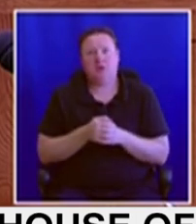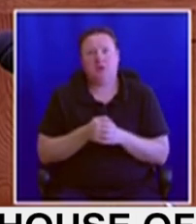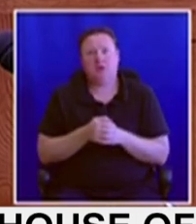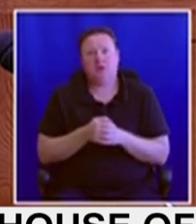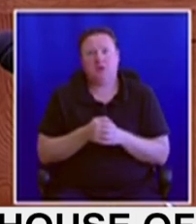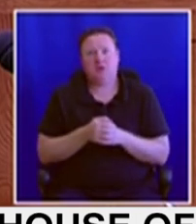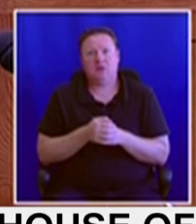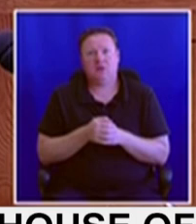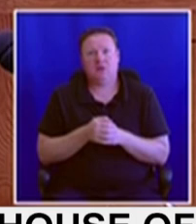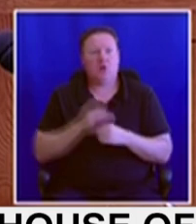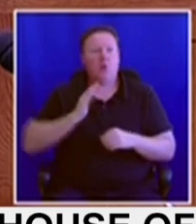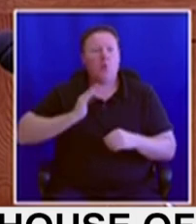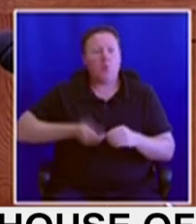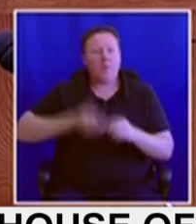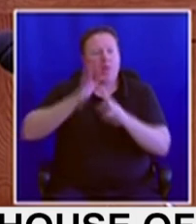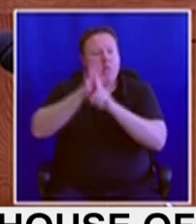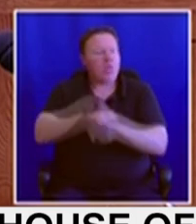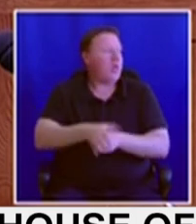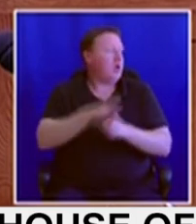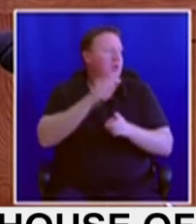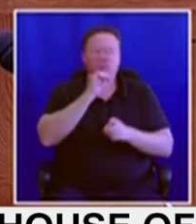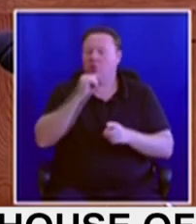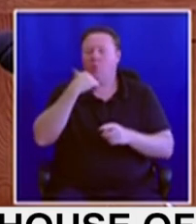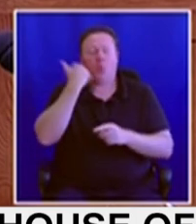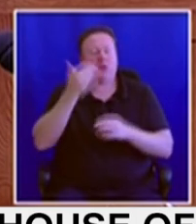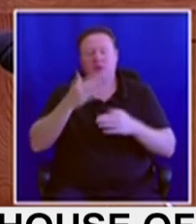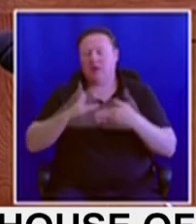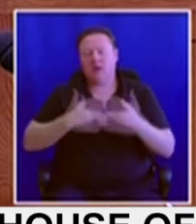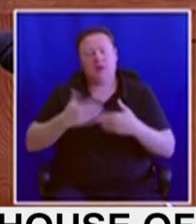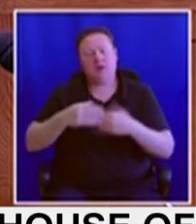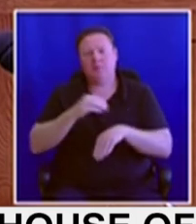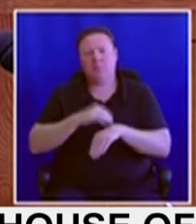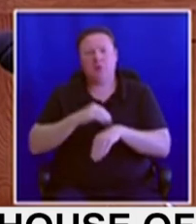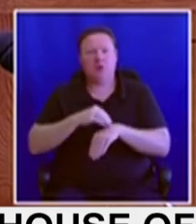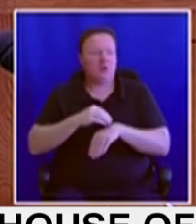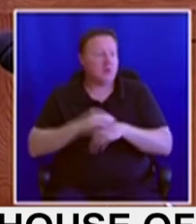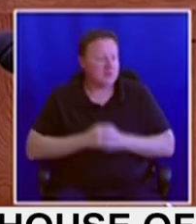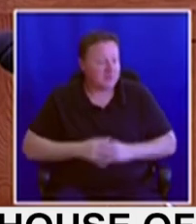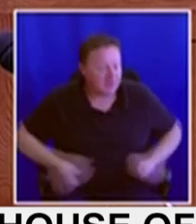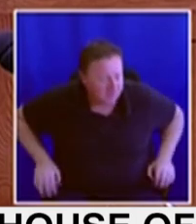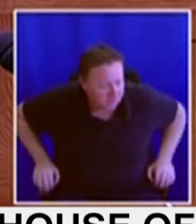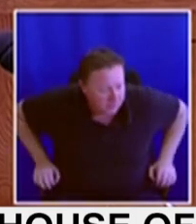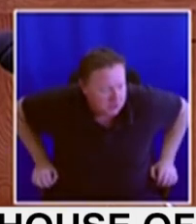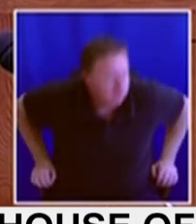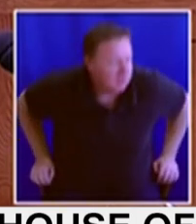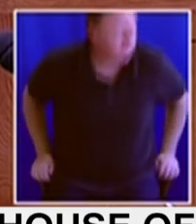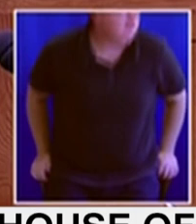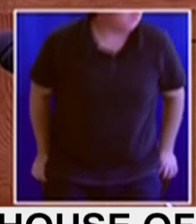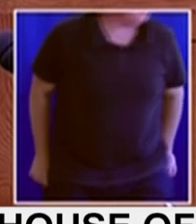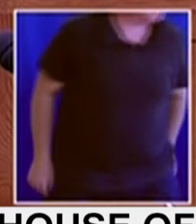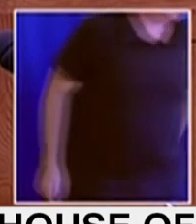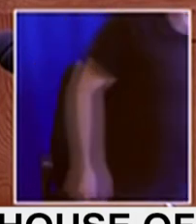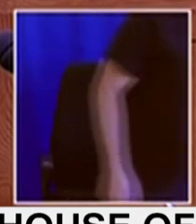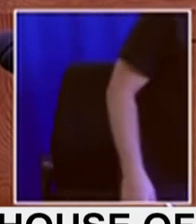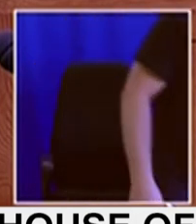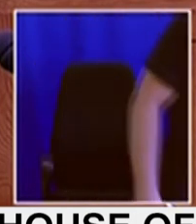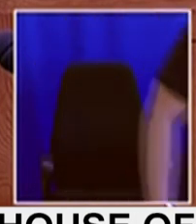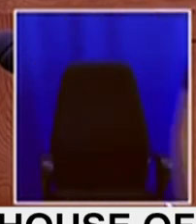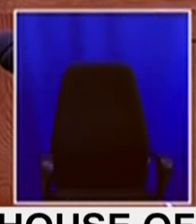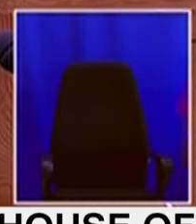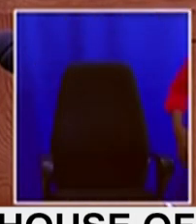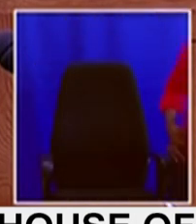oppress and suppress women, we take this opportunity to recognize the